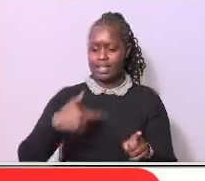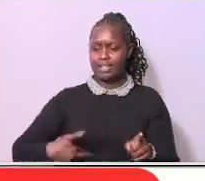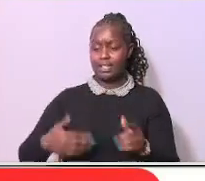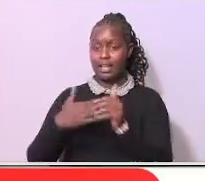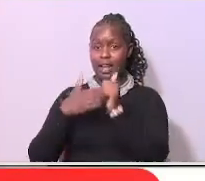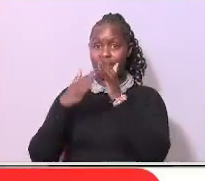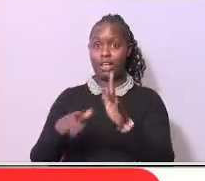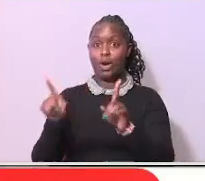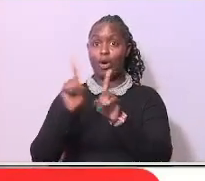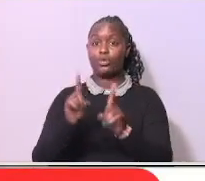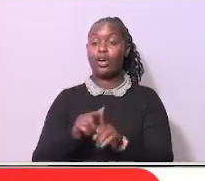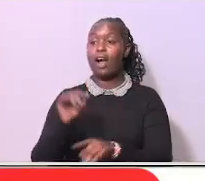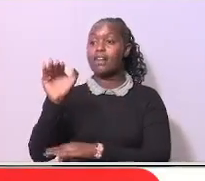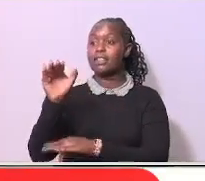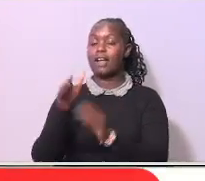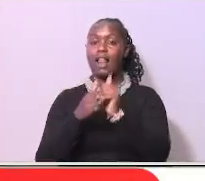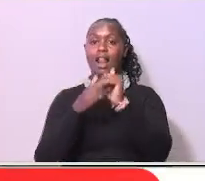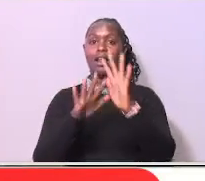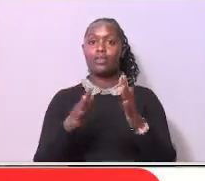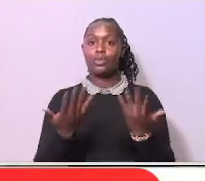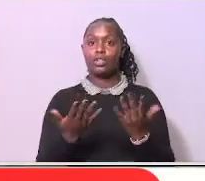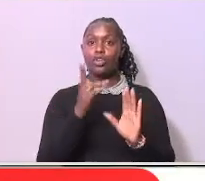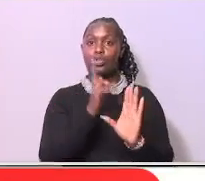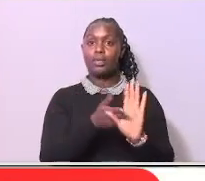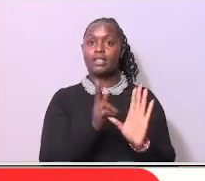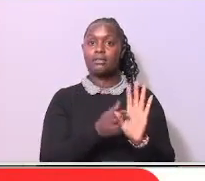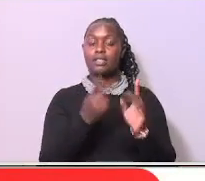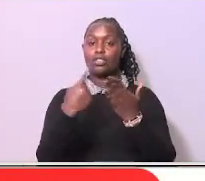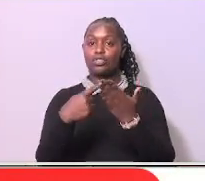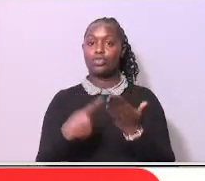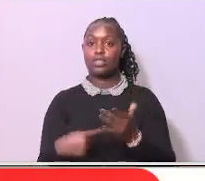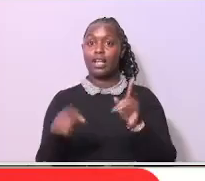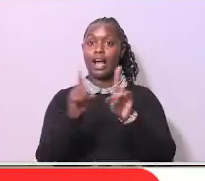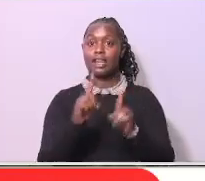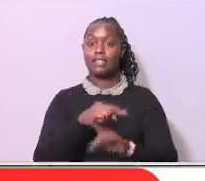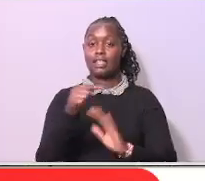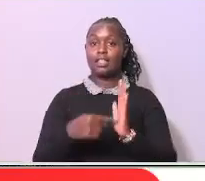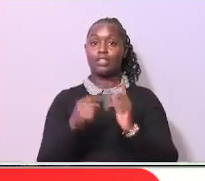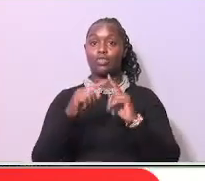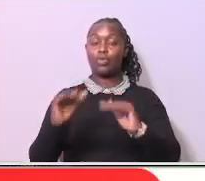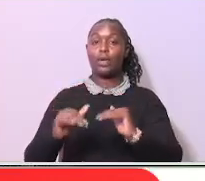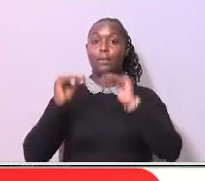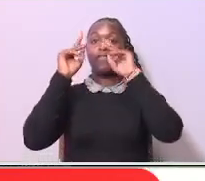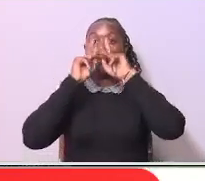recently called on the leaders to participate in talks as means to foster peace